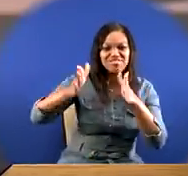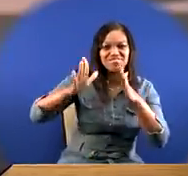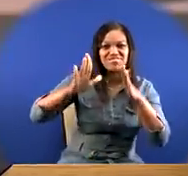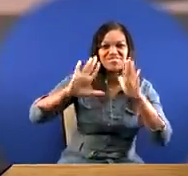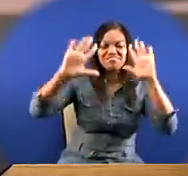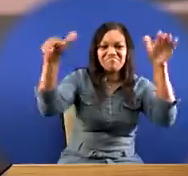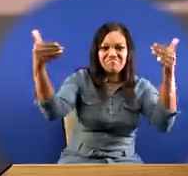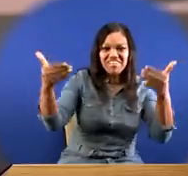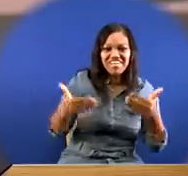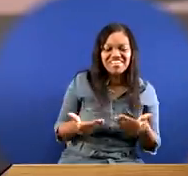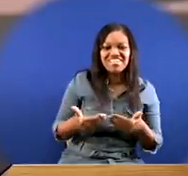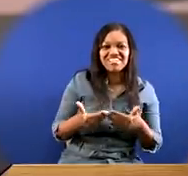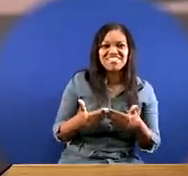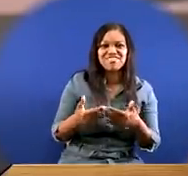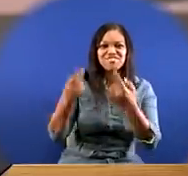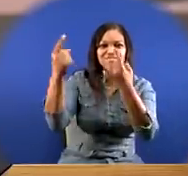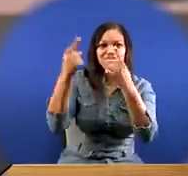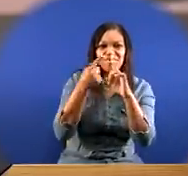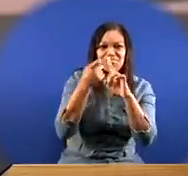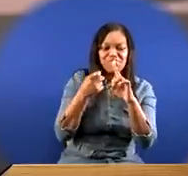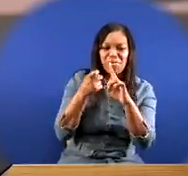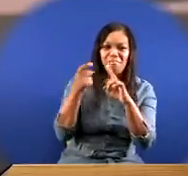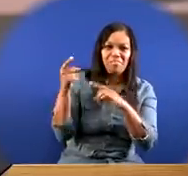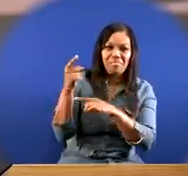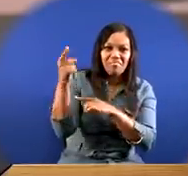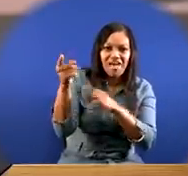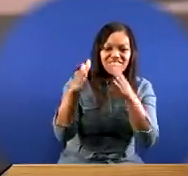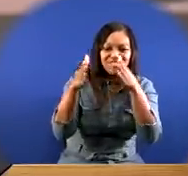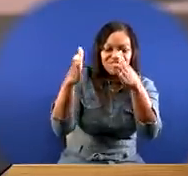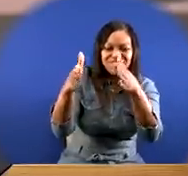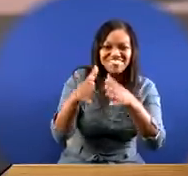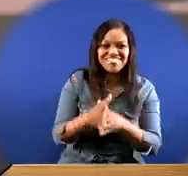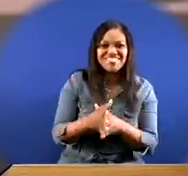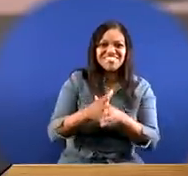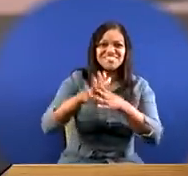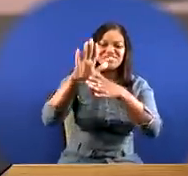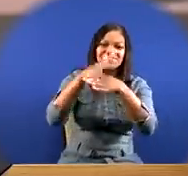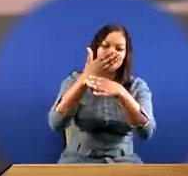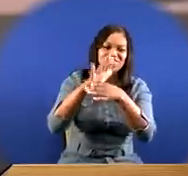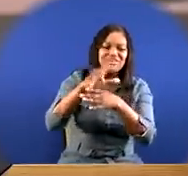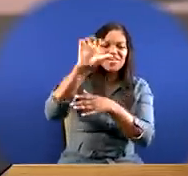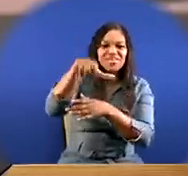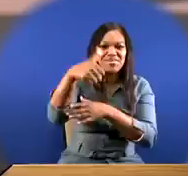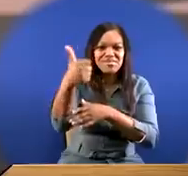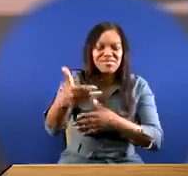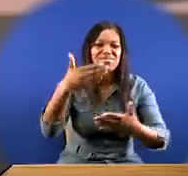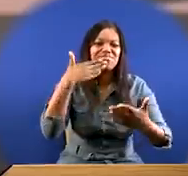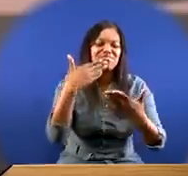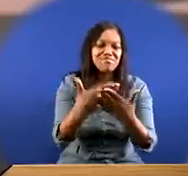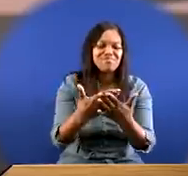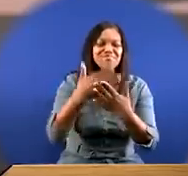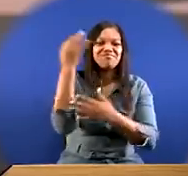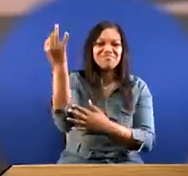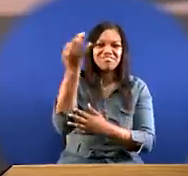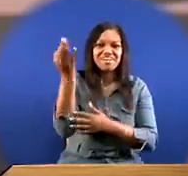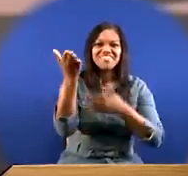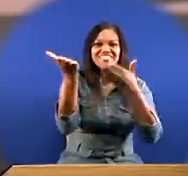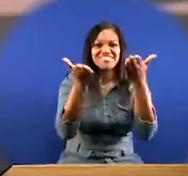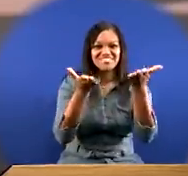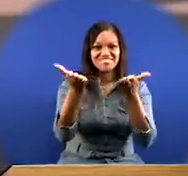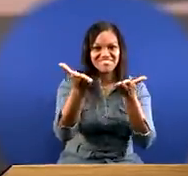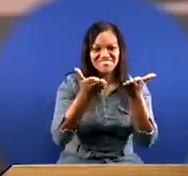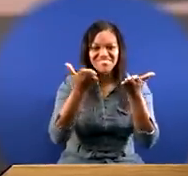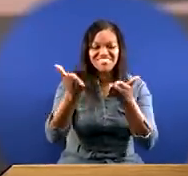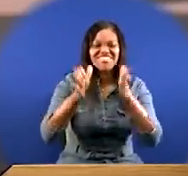us to come from down the street to share in this another Good Friday service.